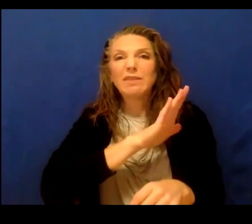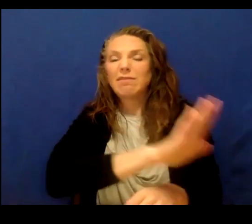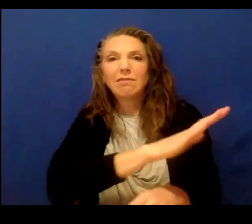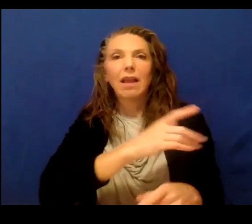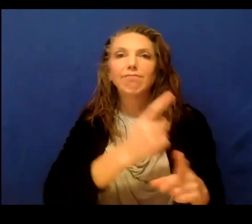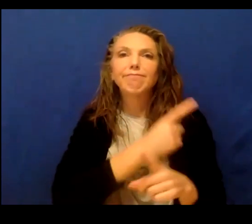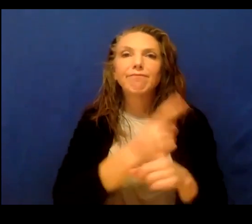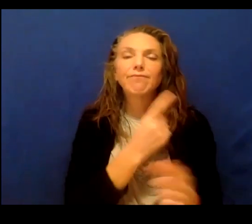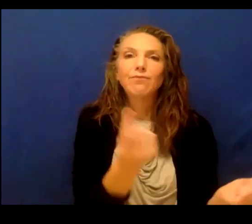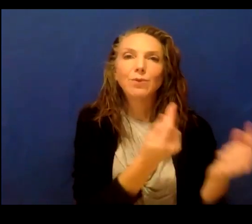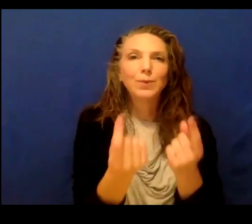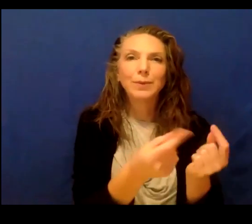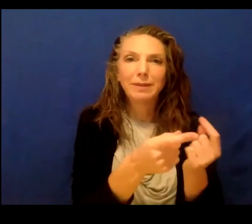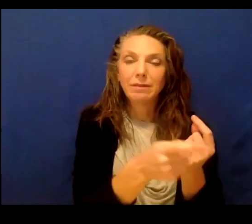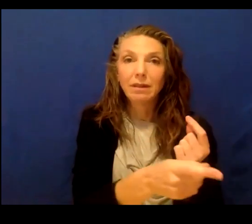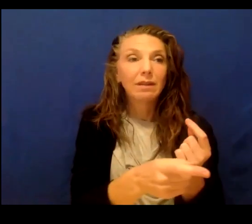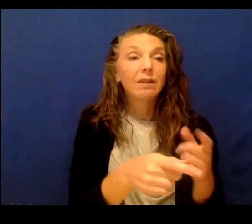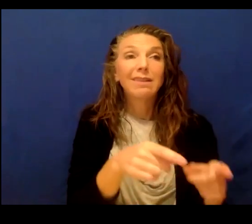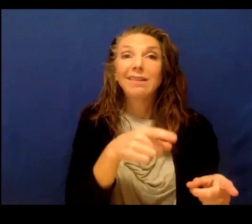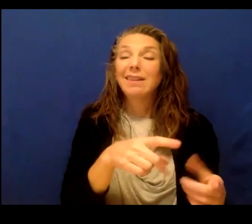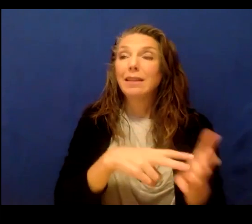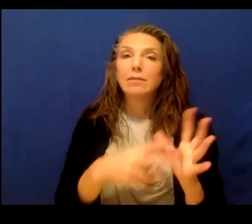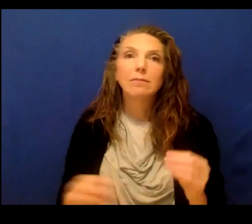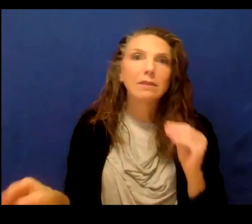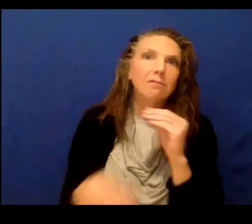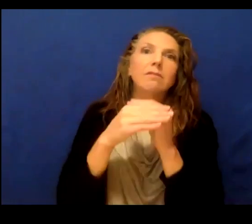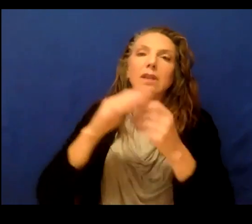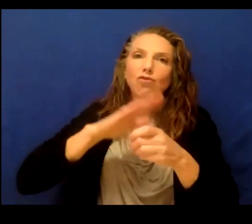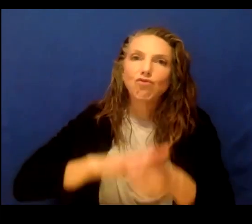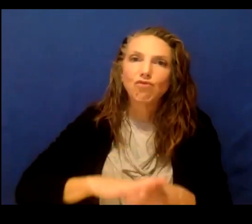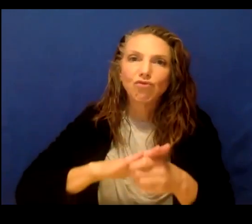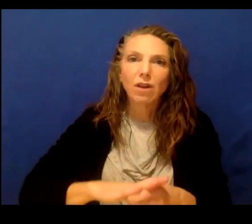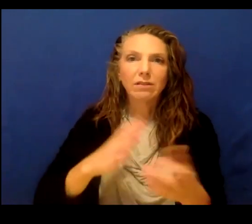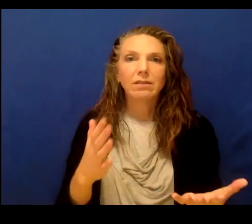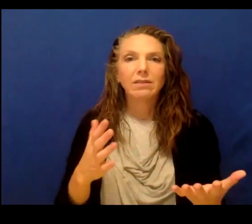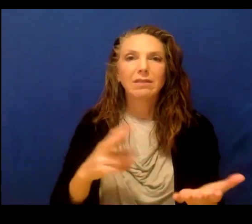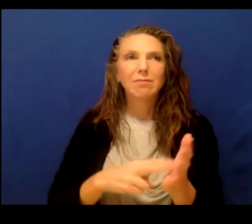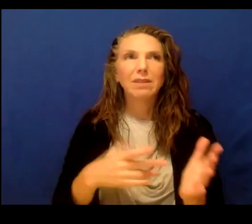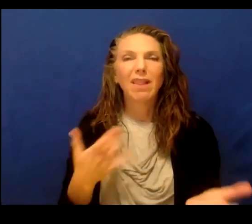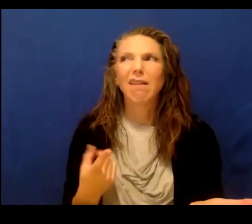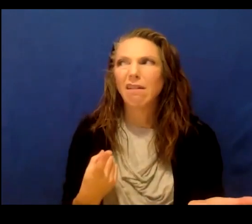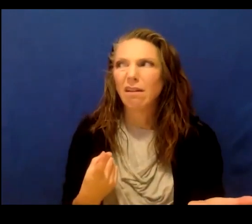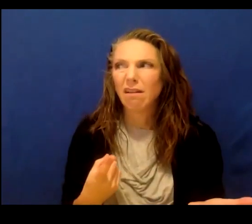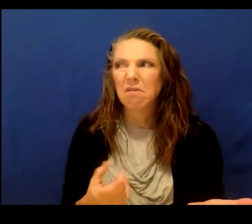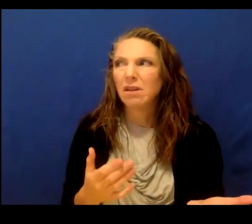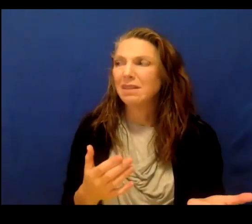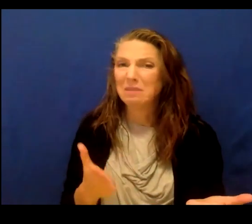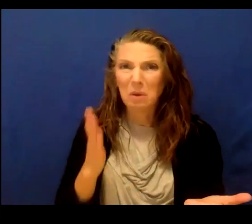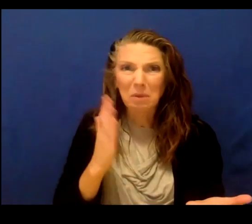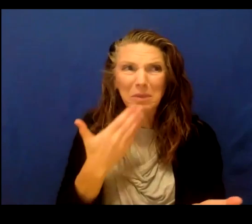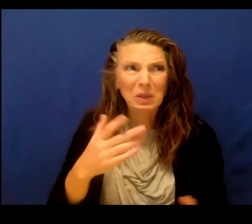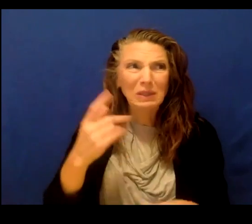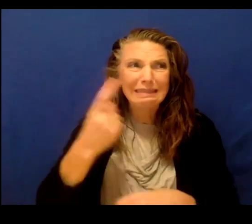they just set me up for more stress or less confidence that it's going to be a good day, or whatever I'm getting to